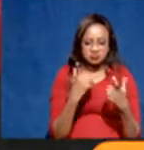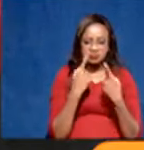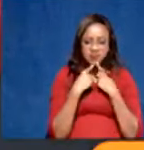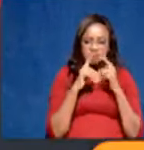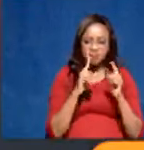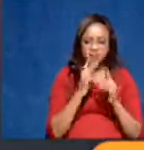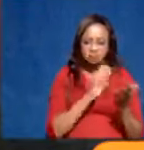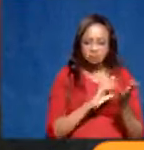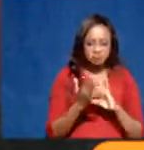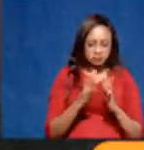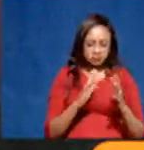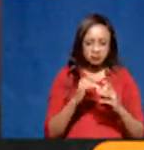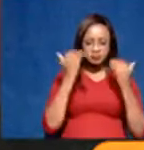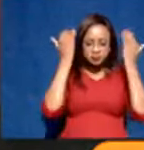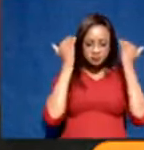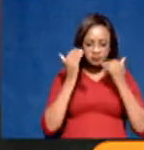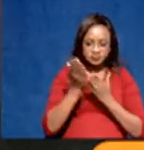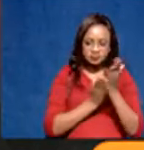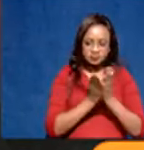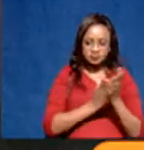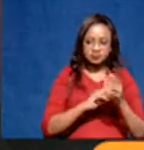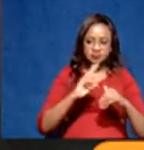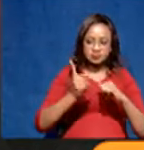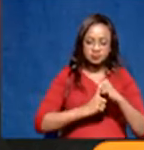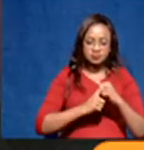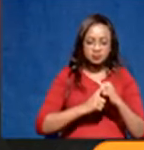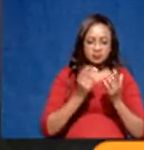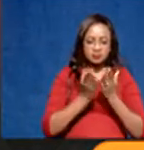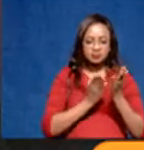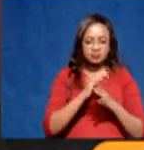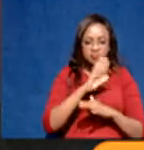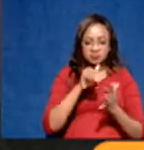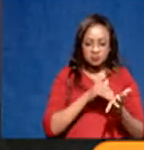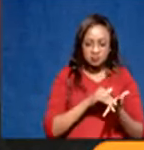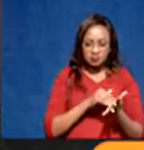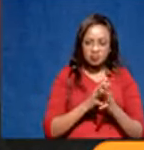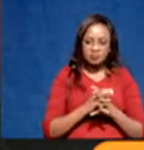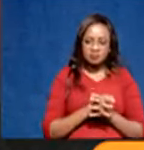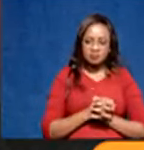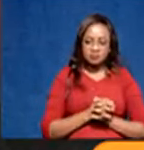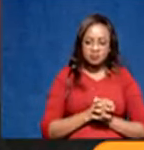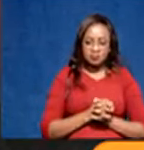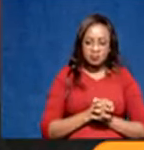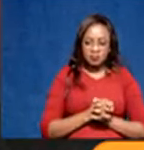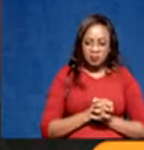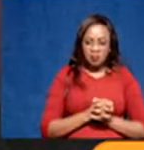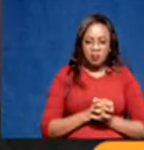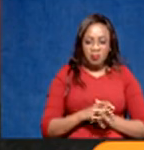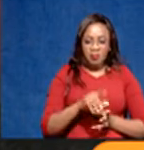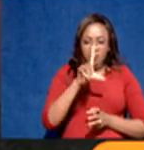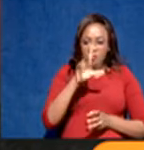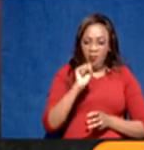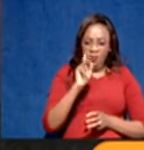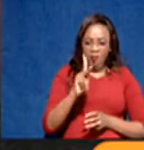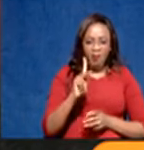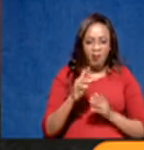of judicial services in 6 Huduma centres slated for next week Monday triggered a heated debate as the Law Society of